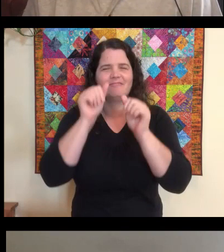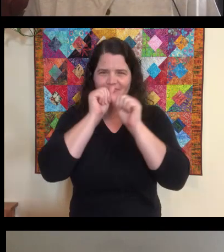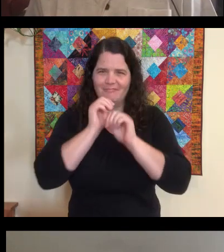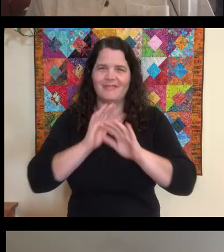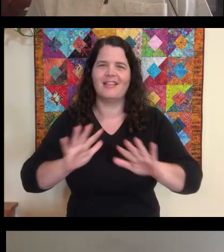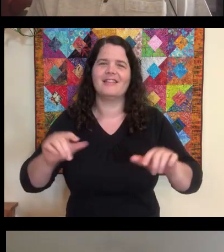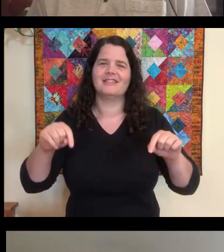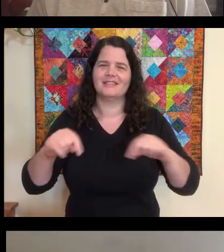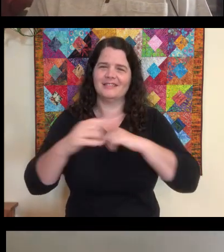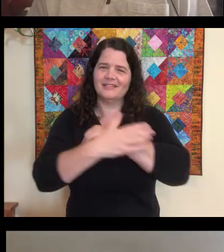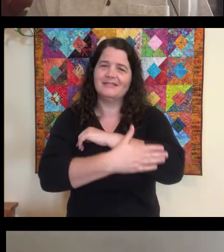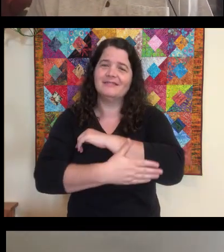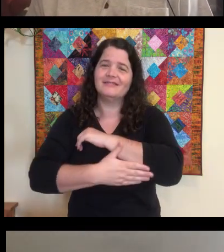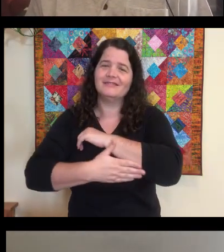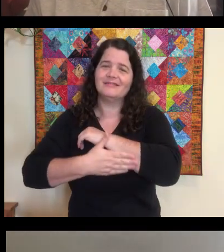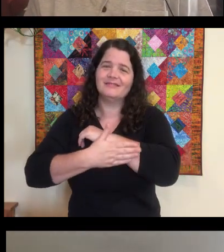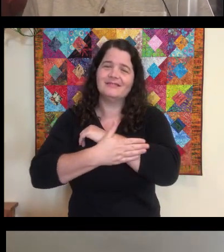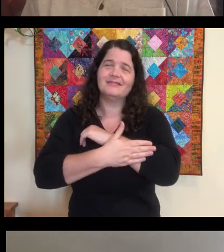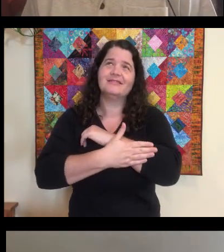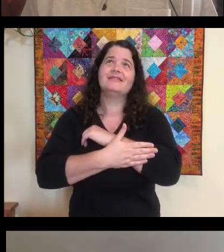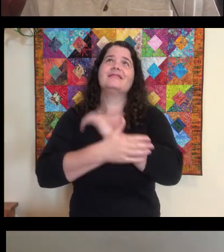Blessed be the nation.